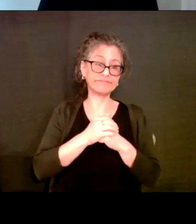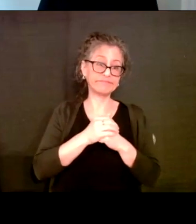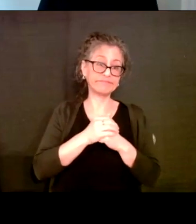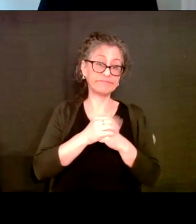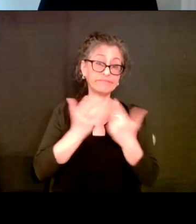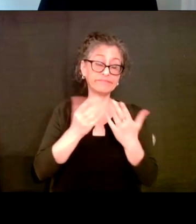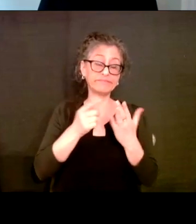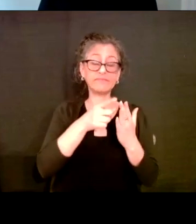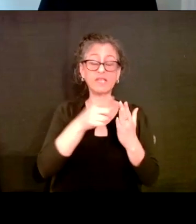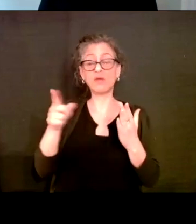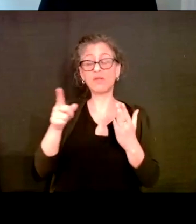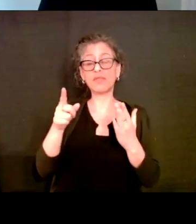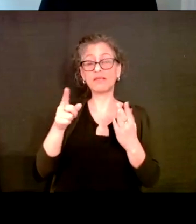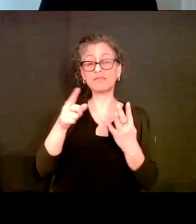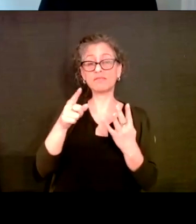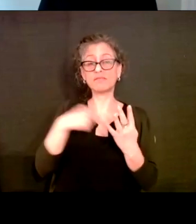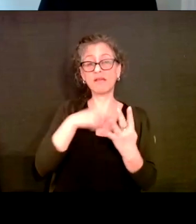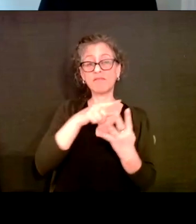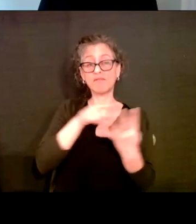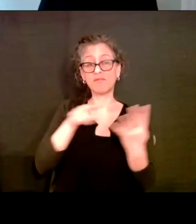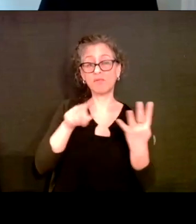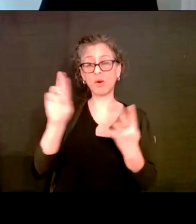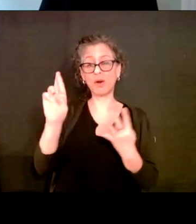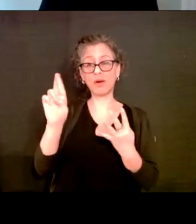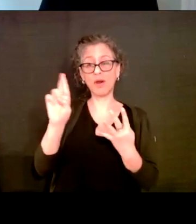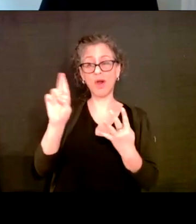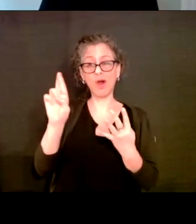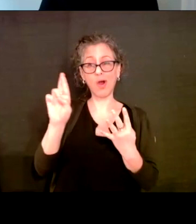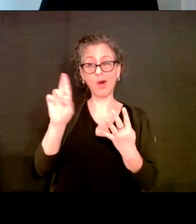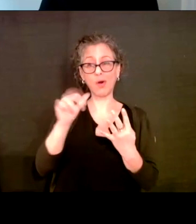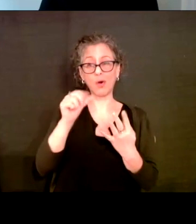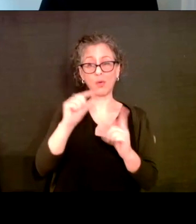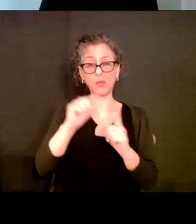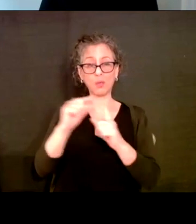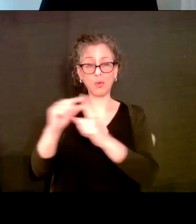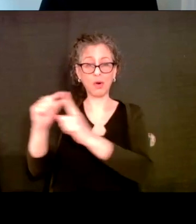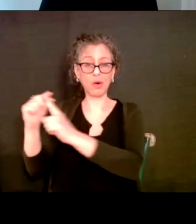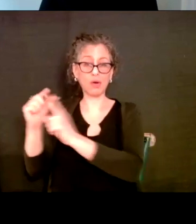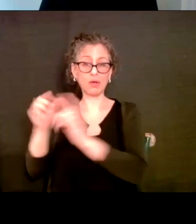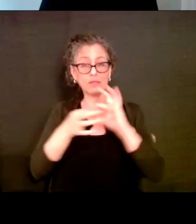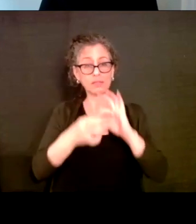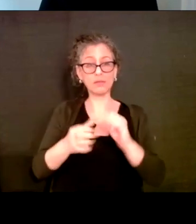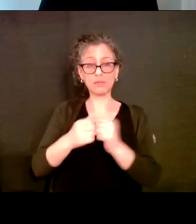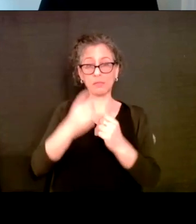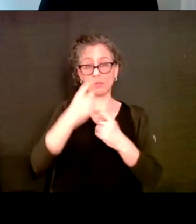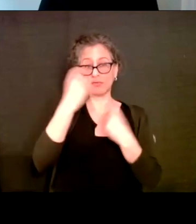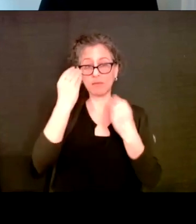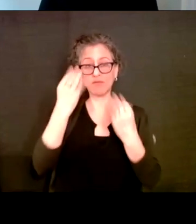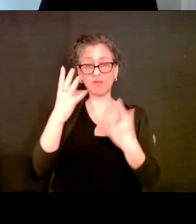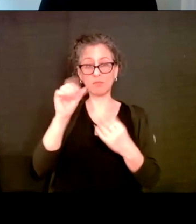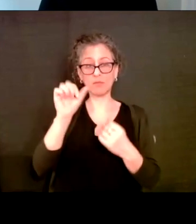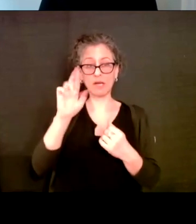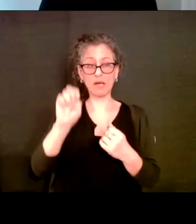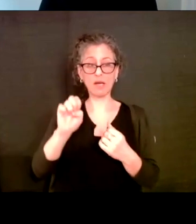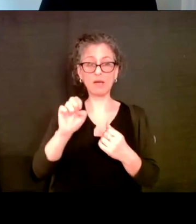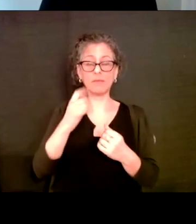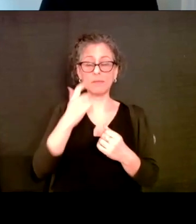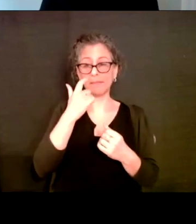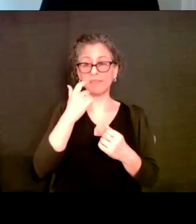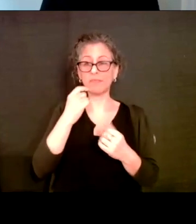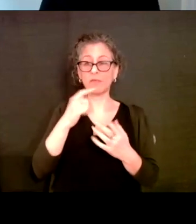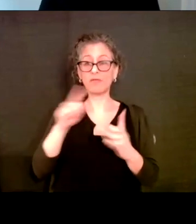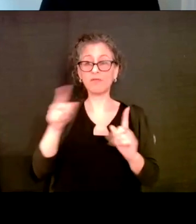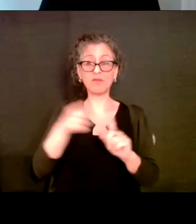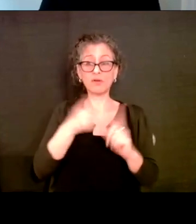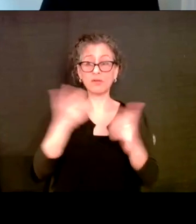on this slide, we have 4 R words that are associated with trauma-informed care. So trauma-informed care requires,